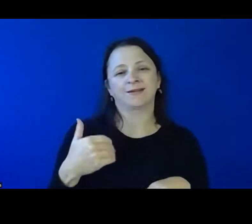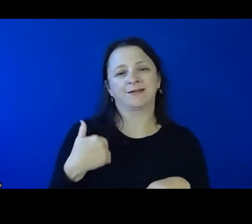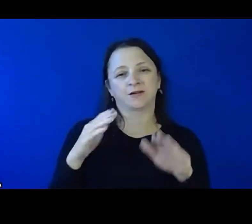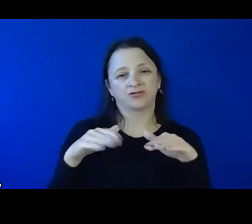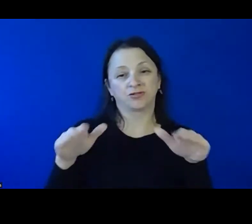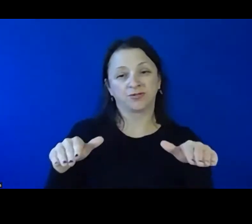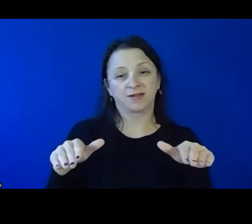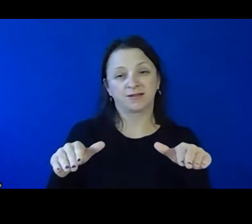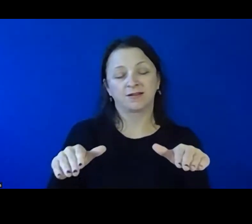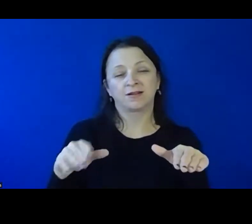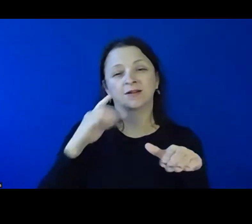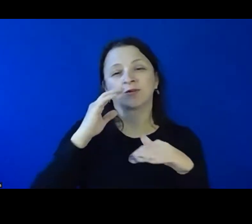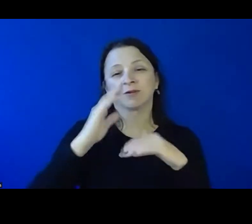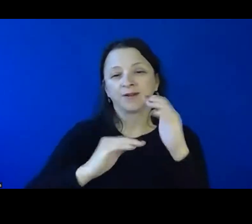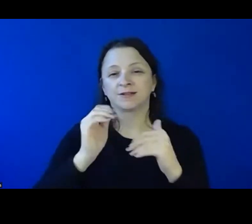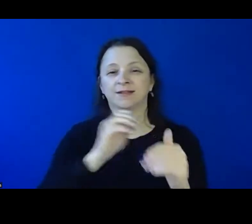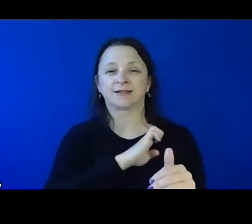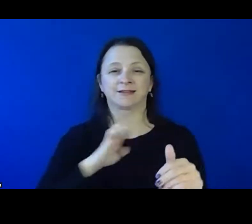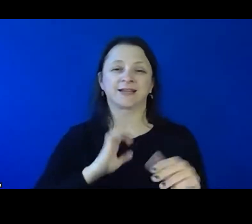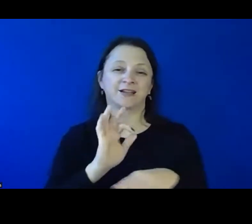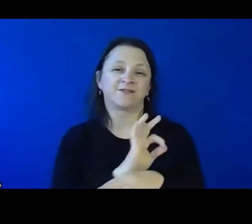children to build executive function skills.